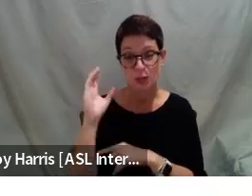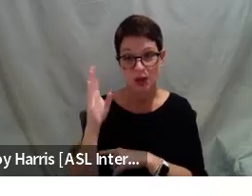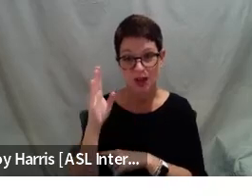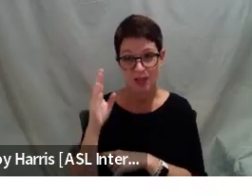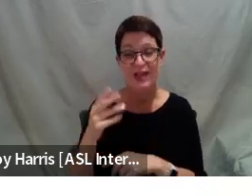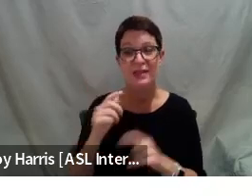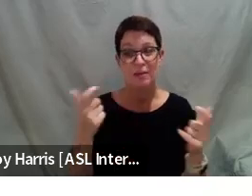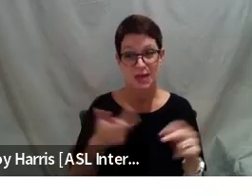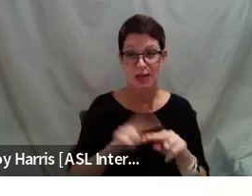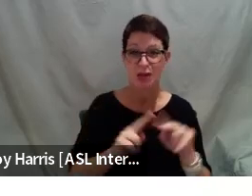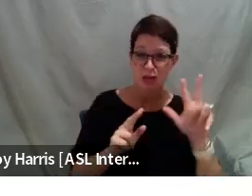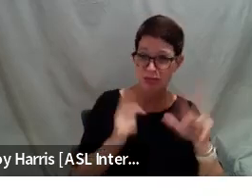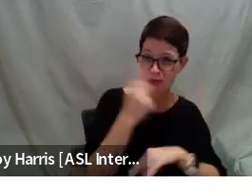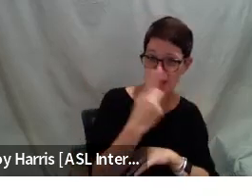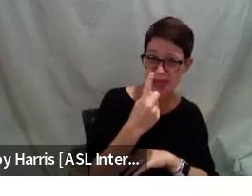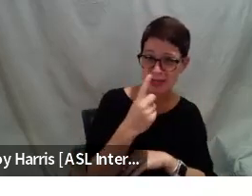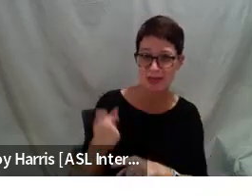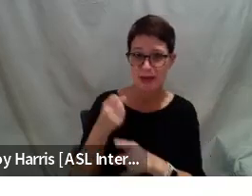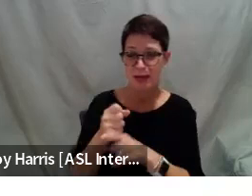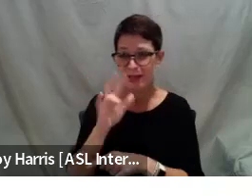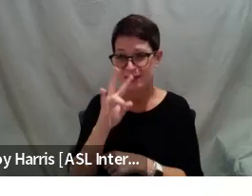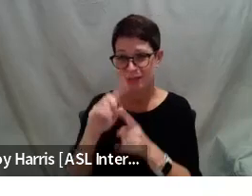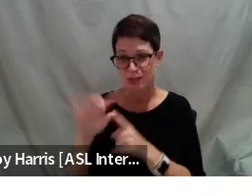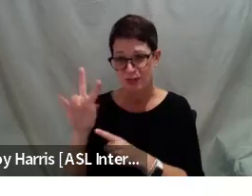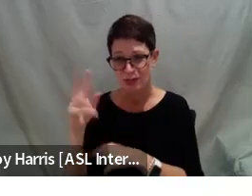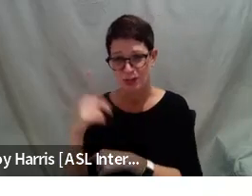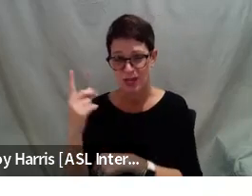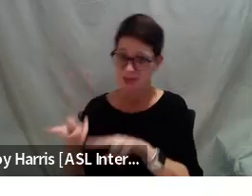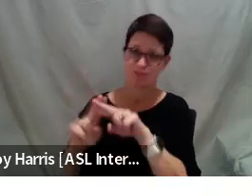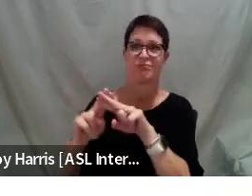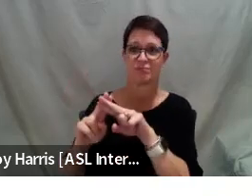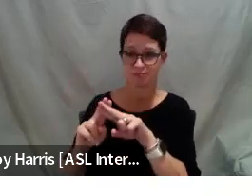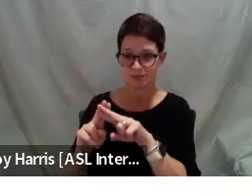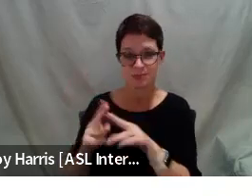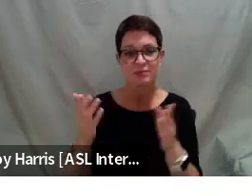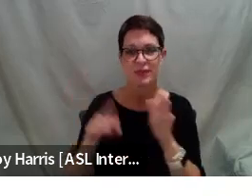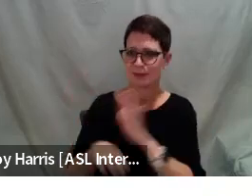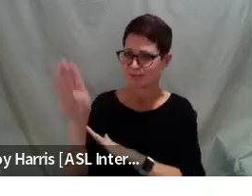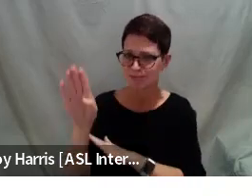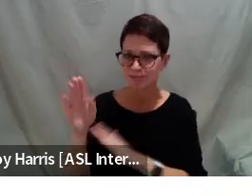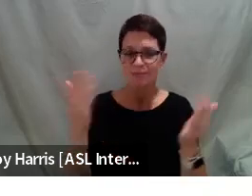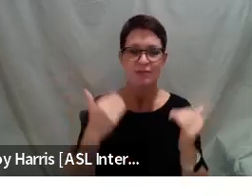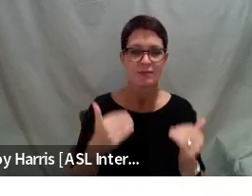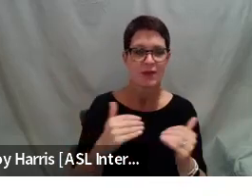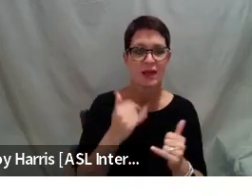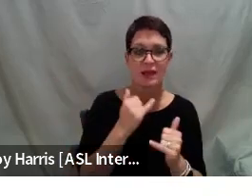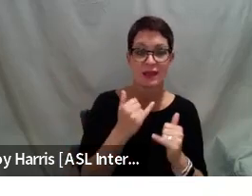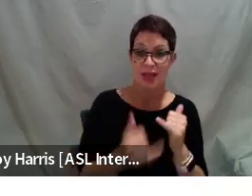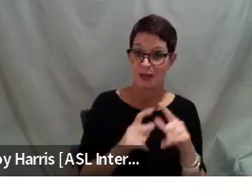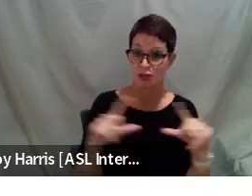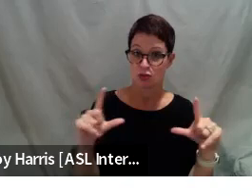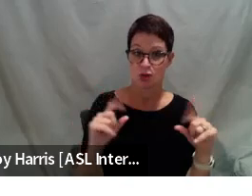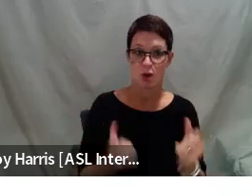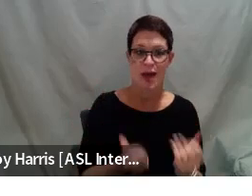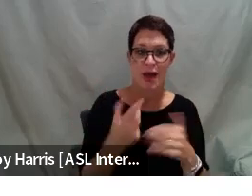large increase from our 3 days that we're experiencing now. And then the last row shows average number